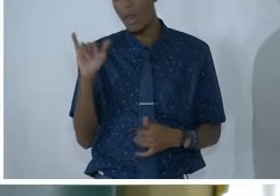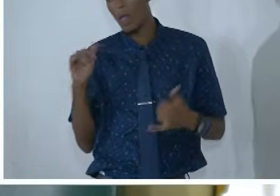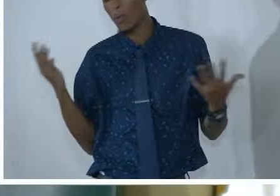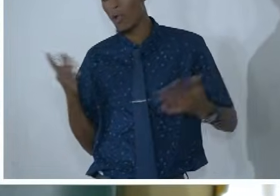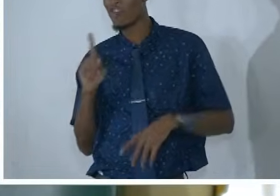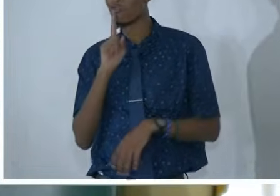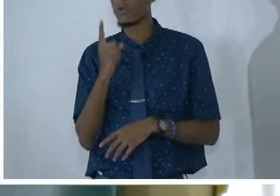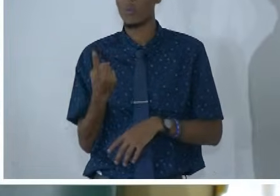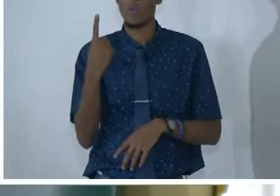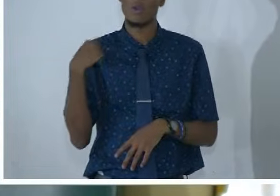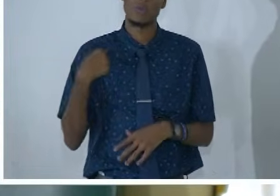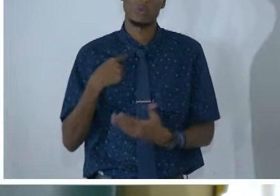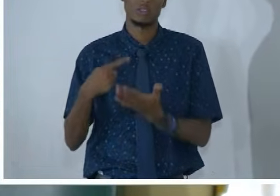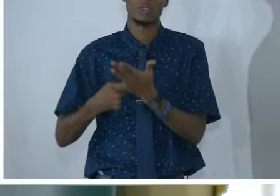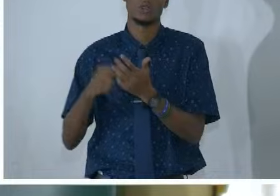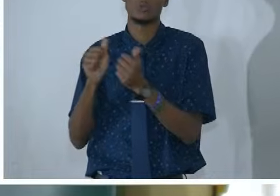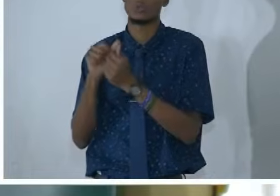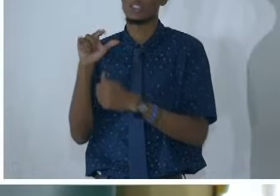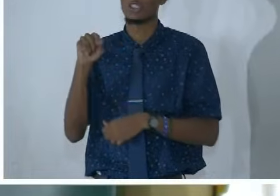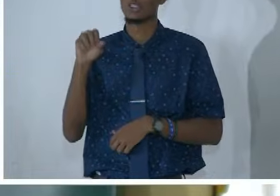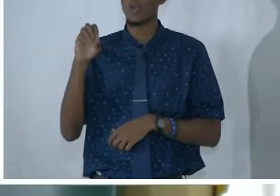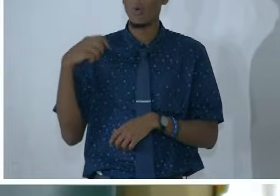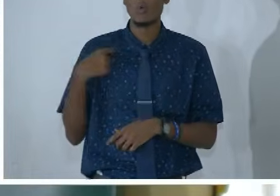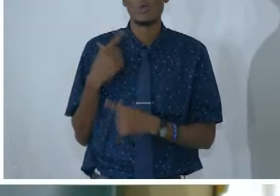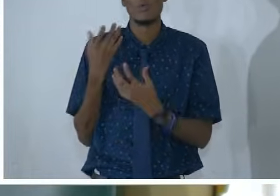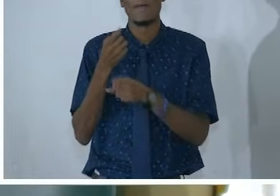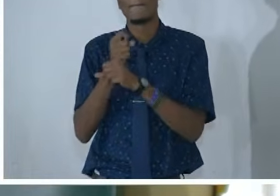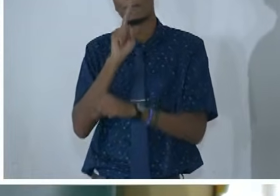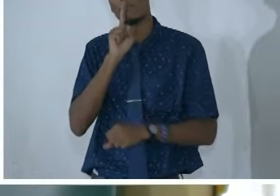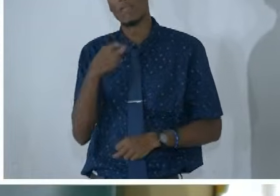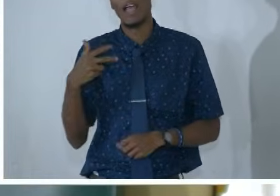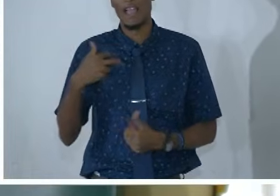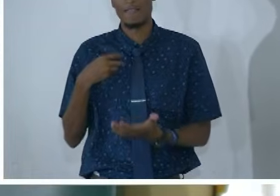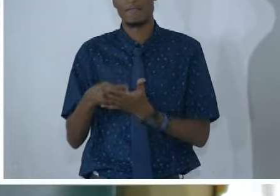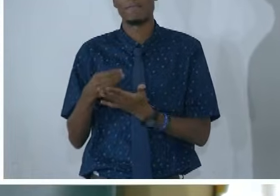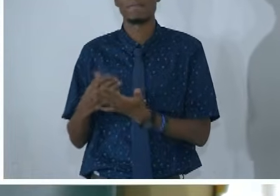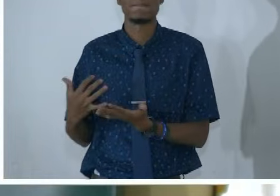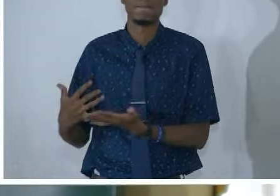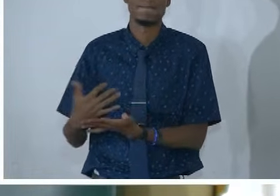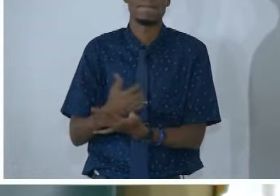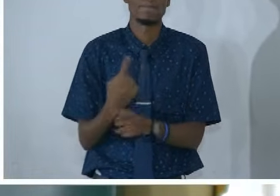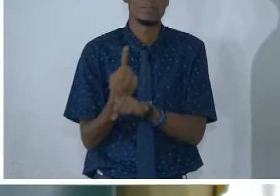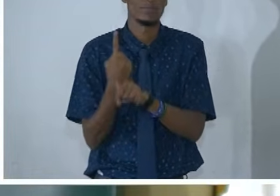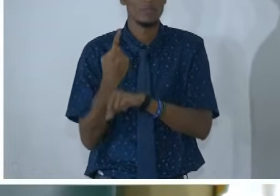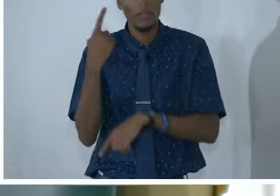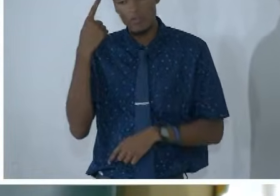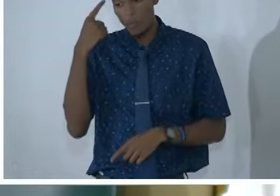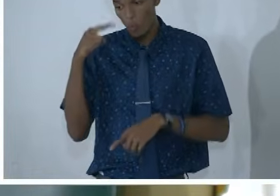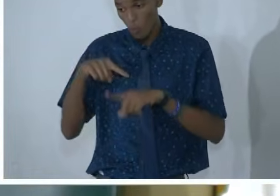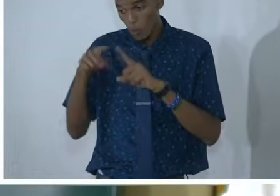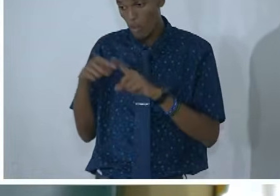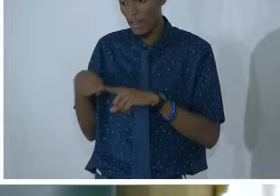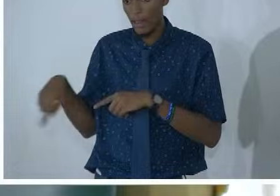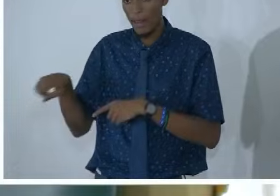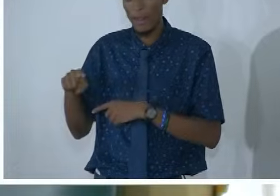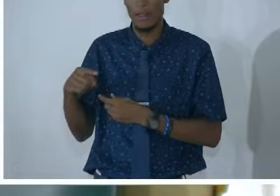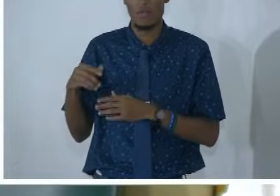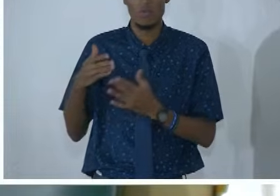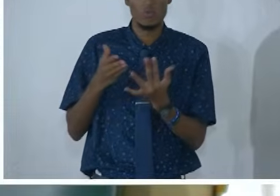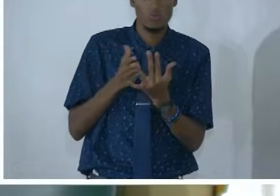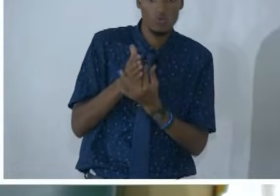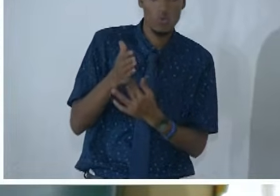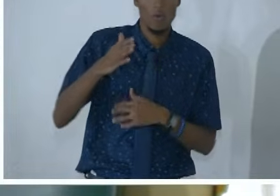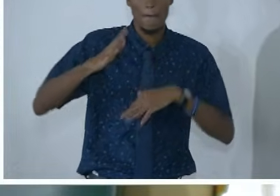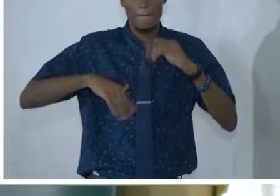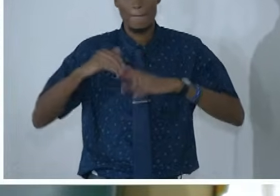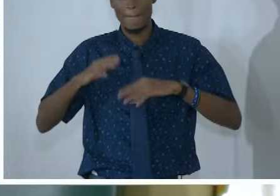the things that we discussed with JISTV is to ensure that funds are allocated for this, so that as they move through the rebuilding, they